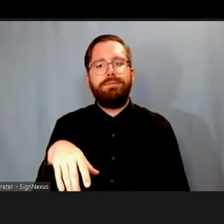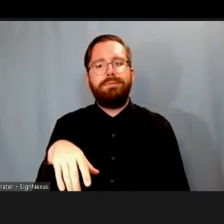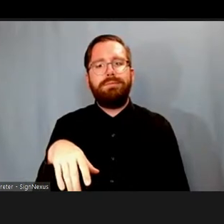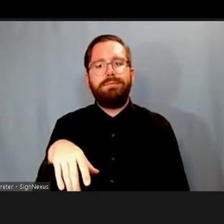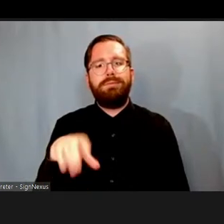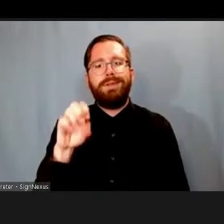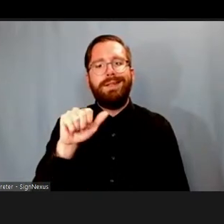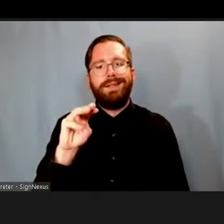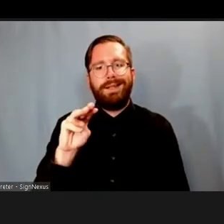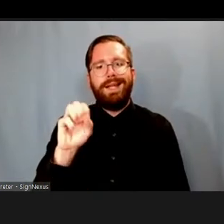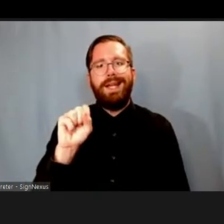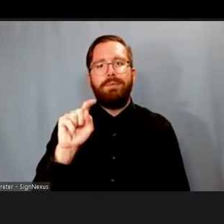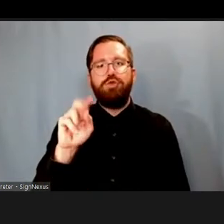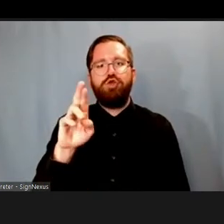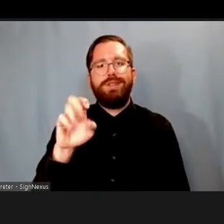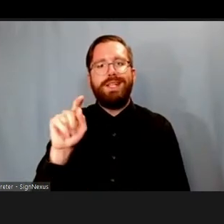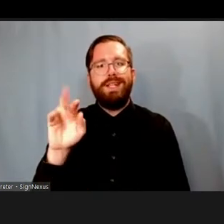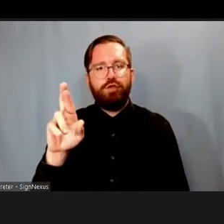sam streeter